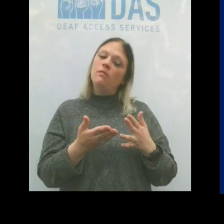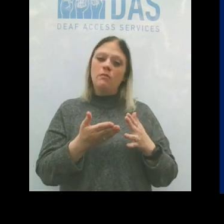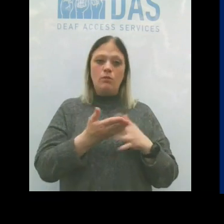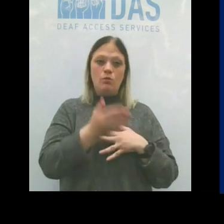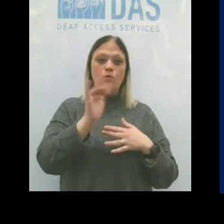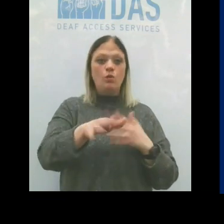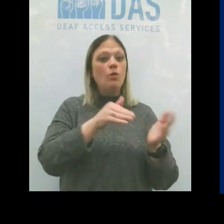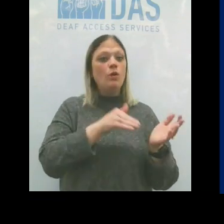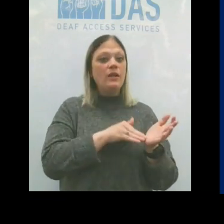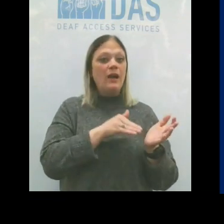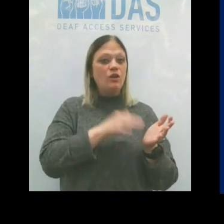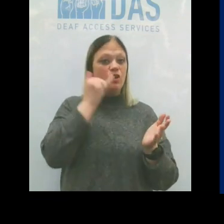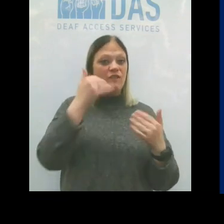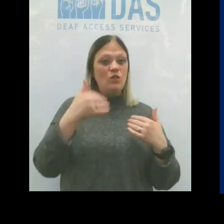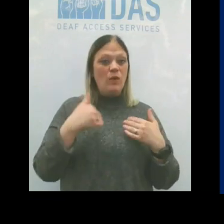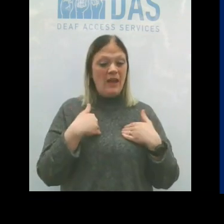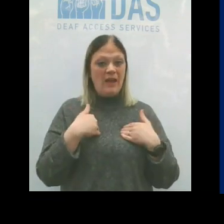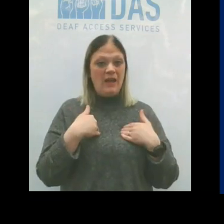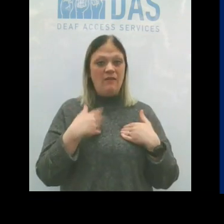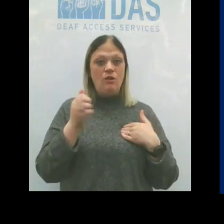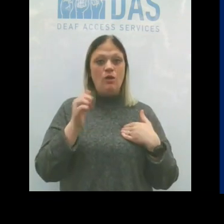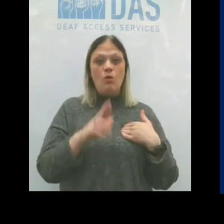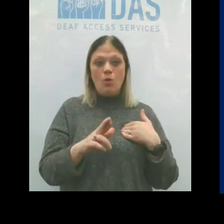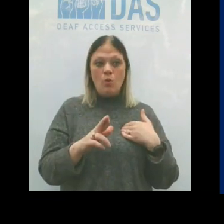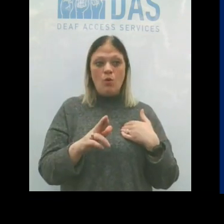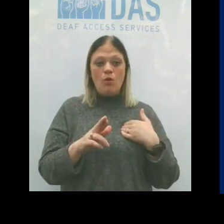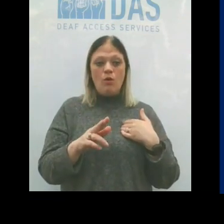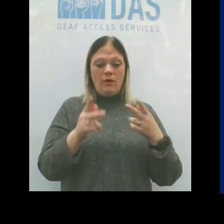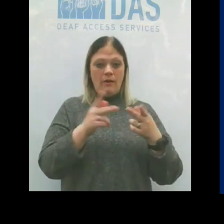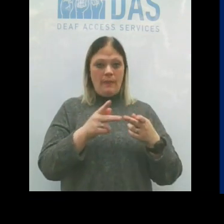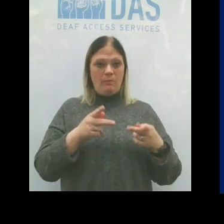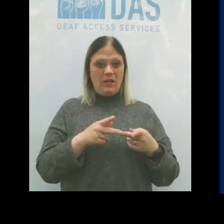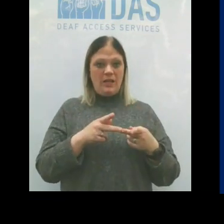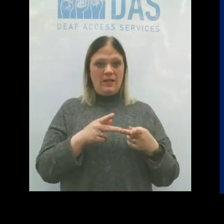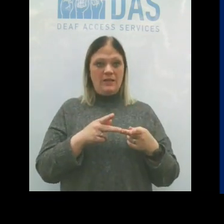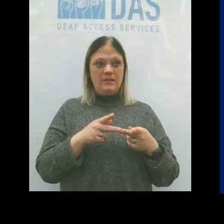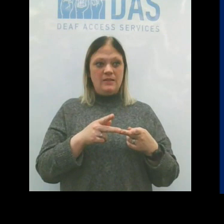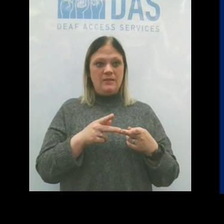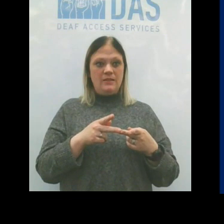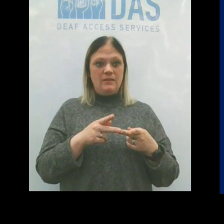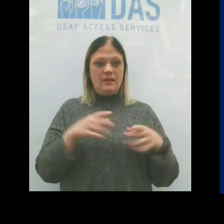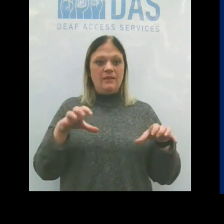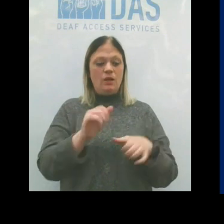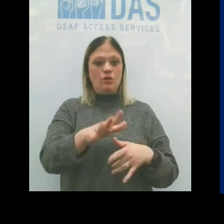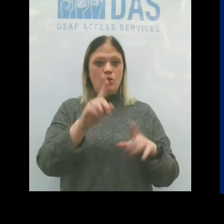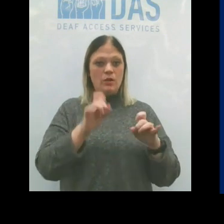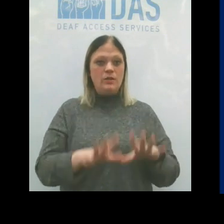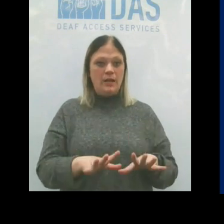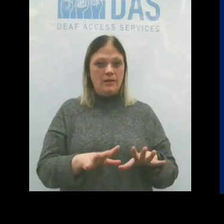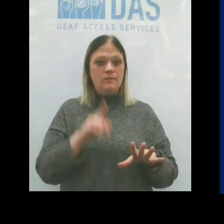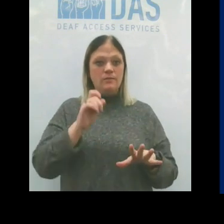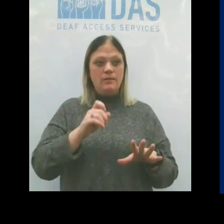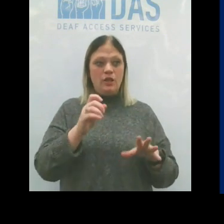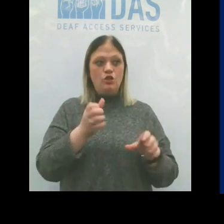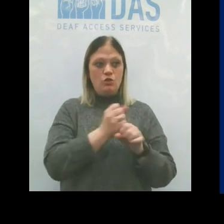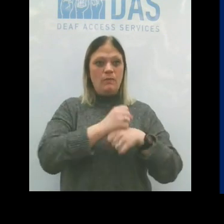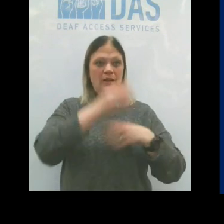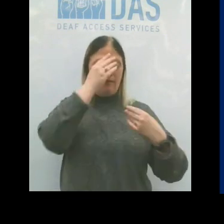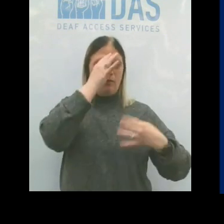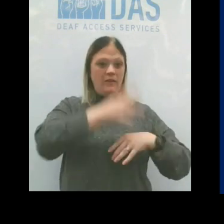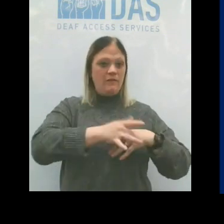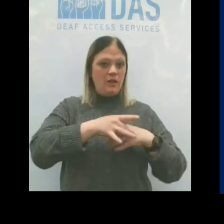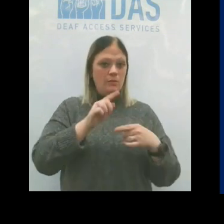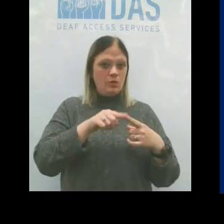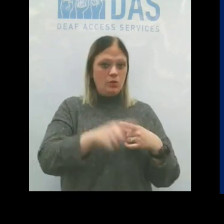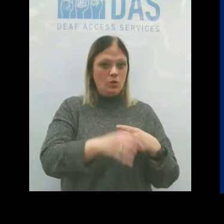ordering physician if you have that, or the site that collects your specimen should also make that information available to you.